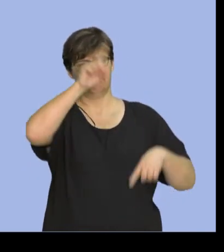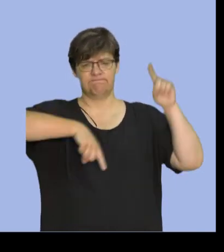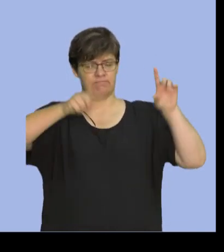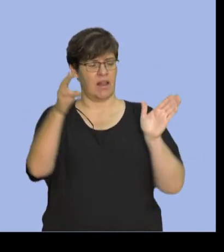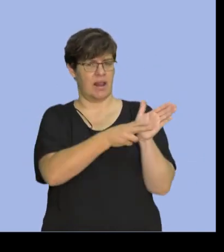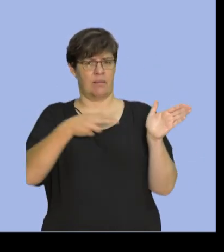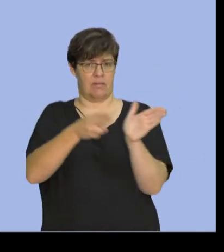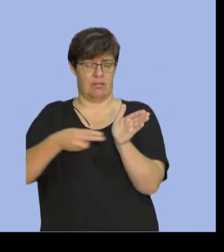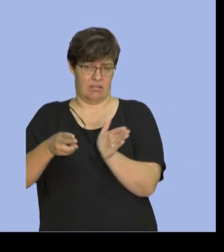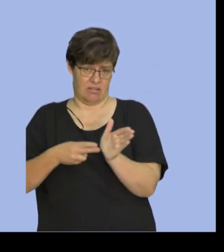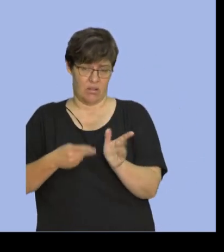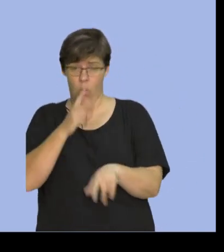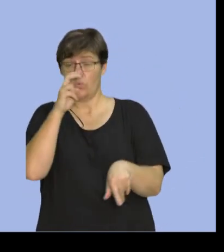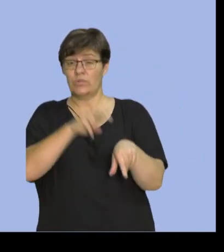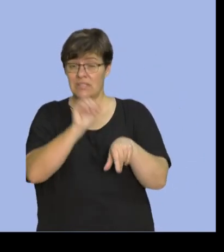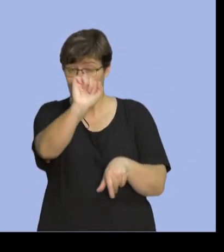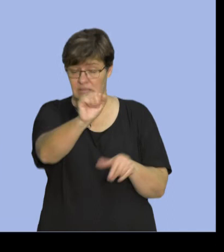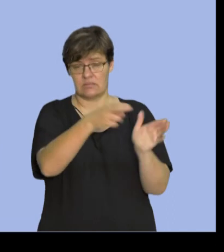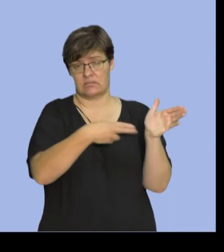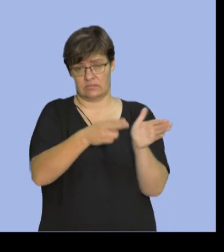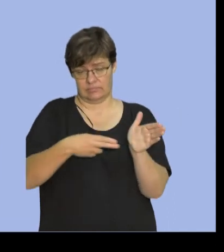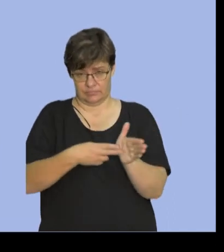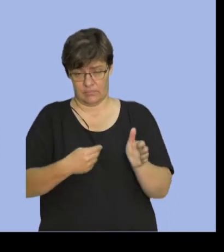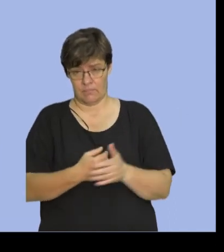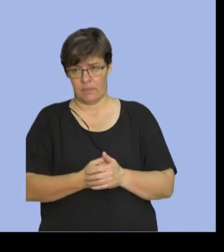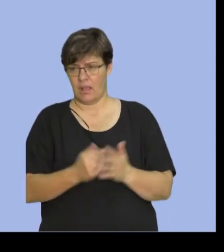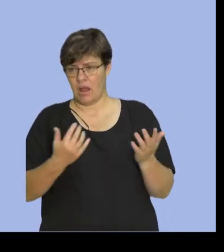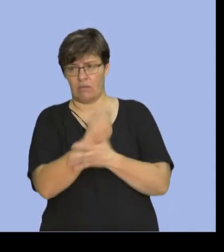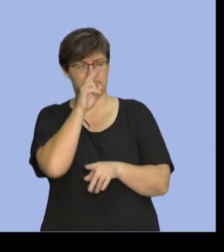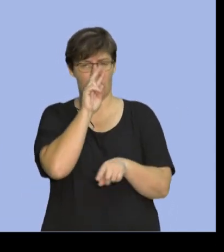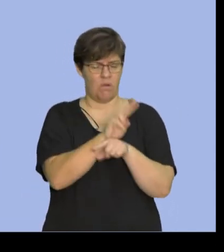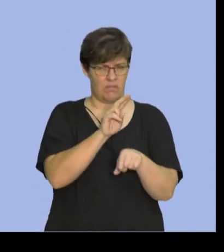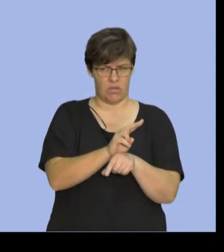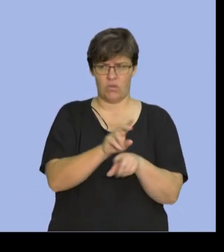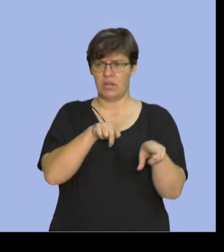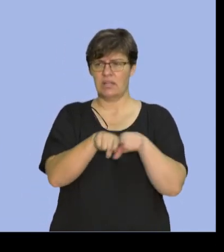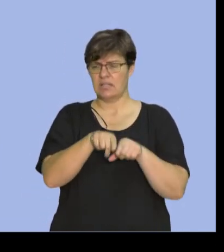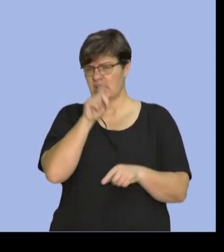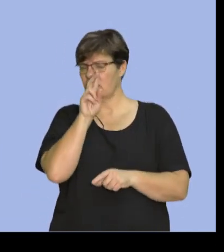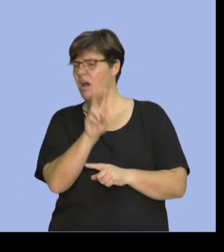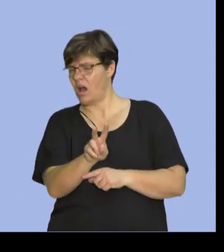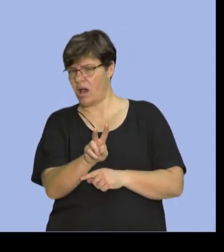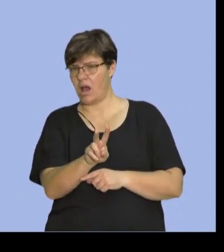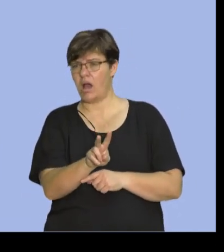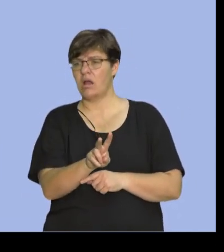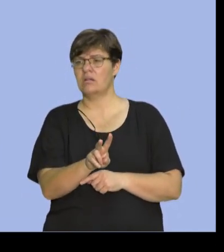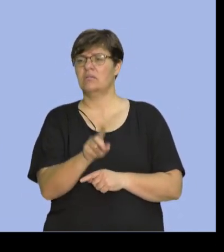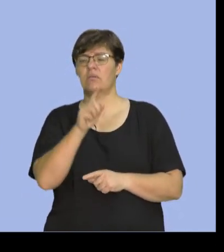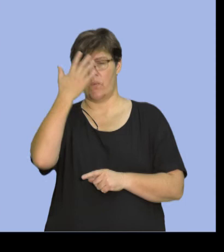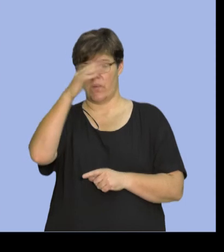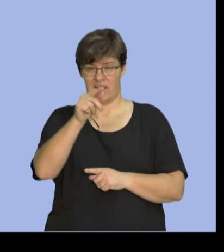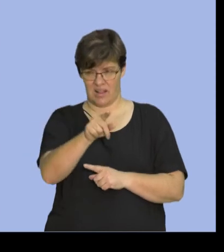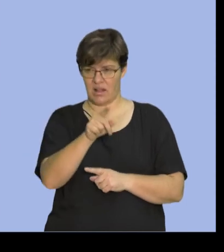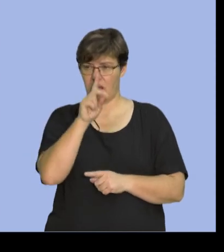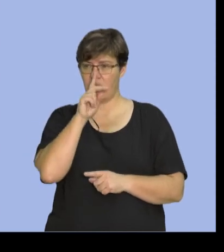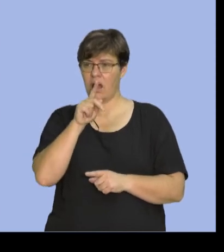labeled or require labels. So as a quick overview, in a test or an exam, it's good to have an overview